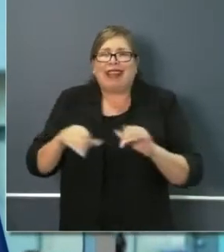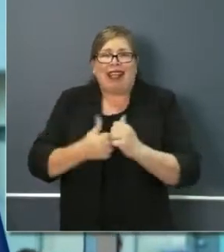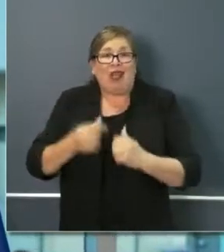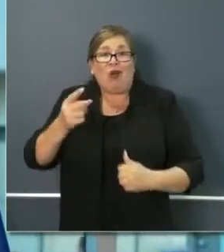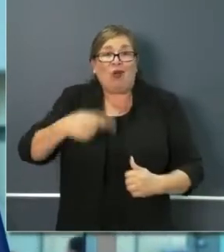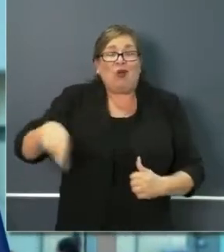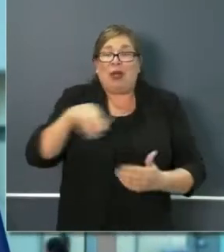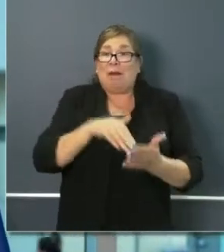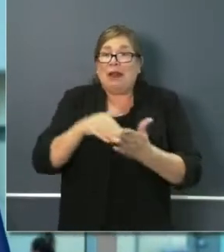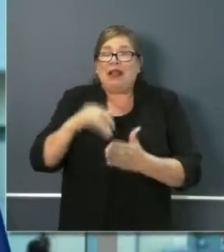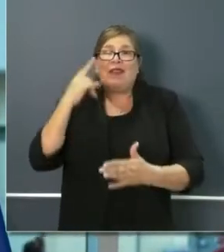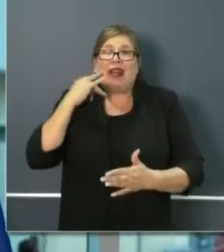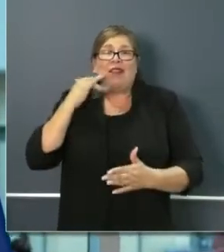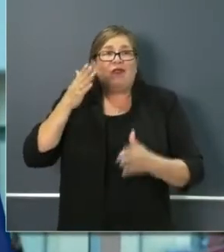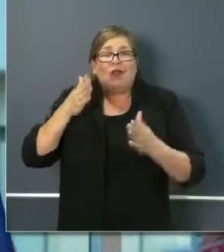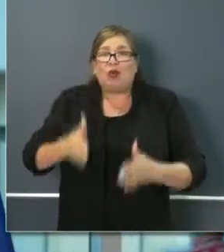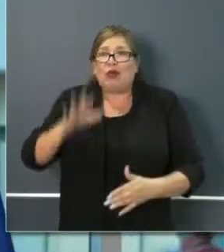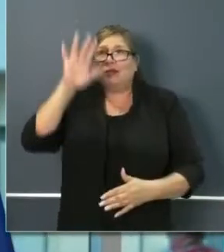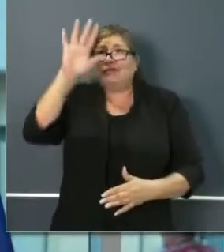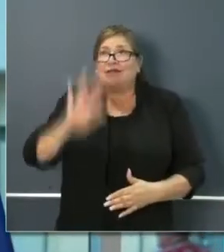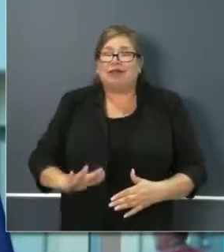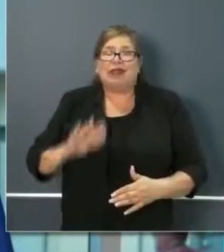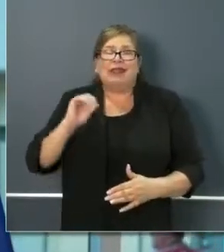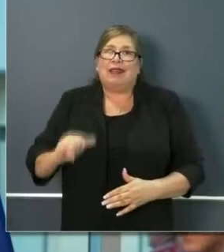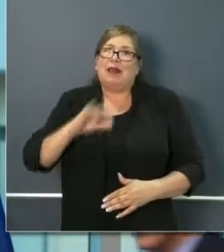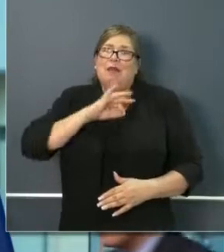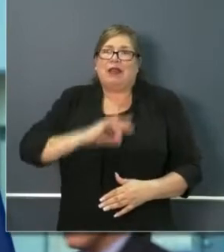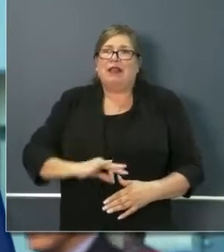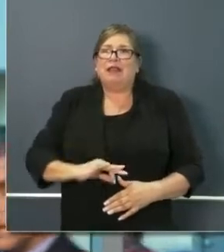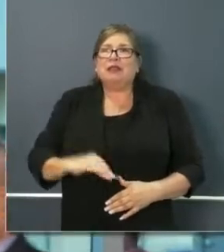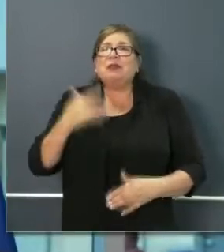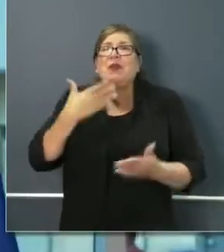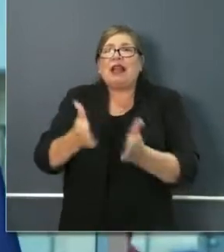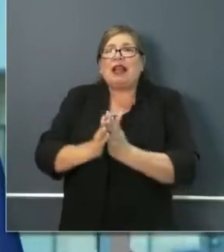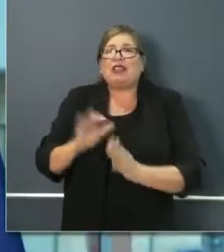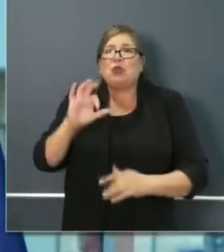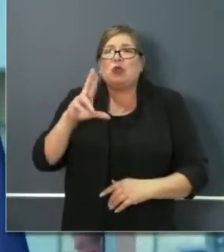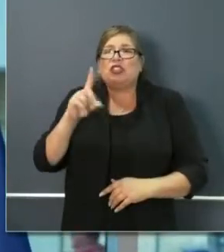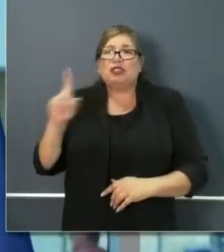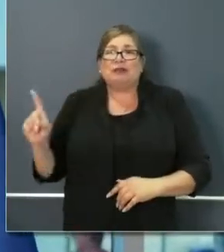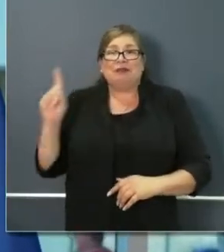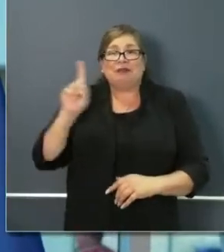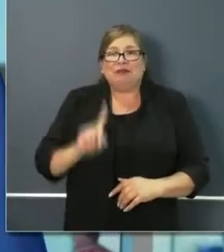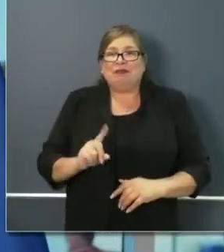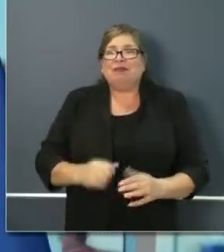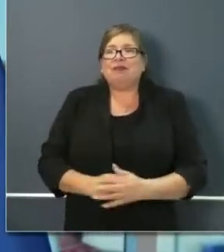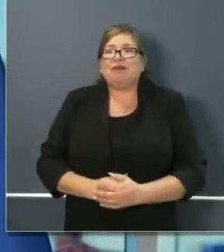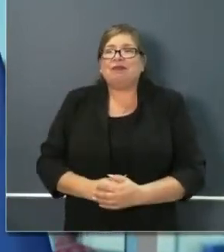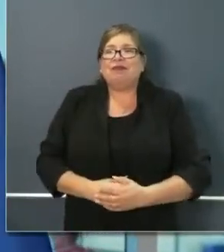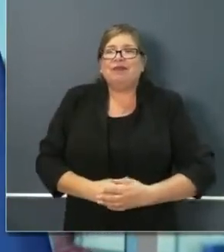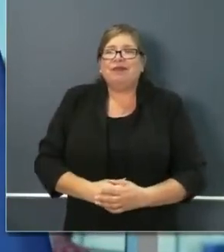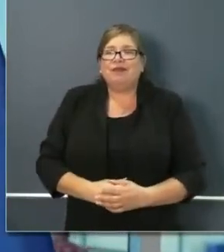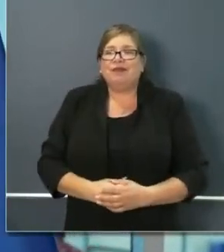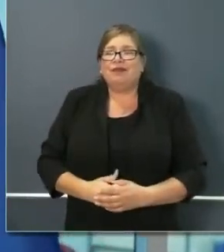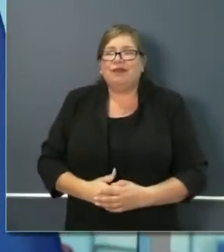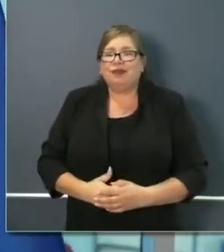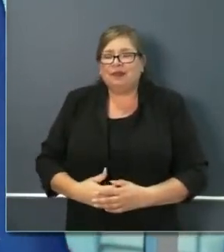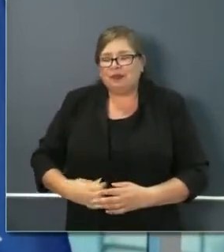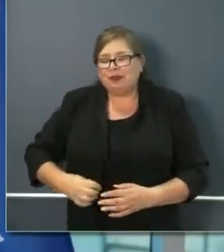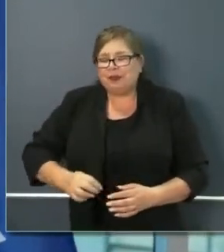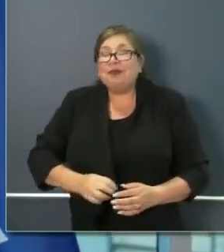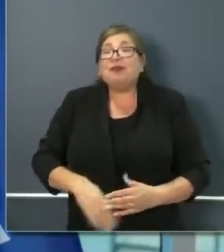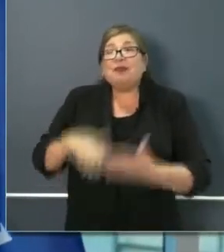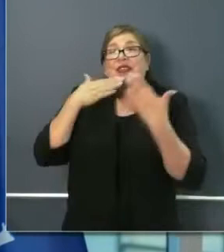Californians if we avail and take advantage of that system. Richard? Thank you, Governor, and thank you to your teams also for the leadership that